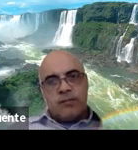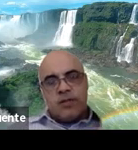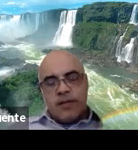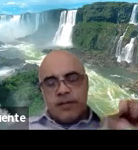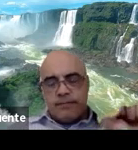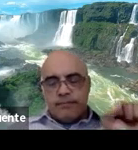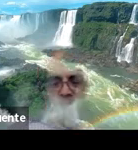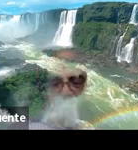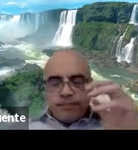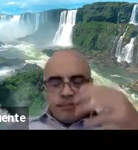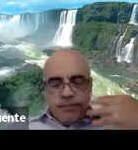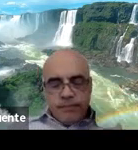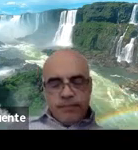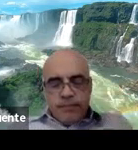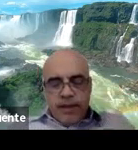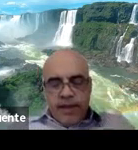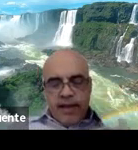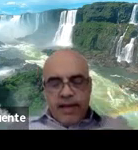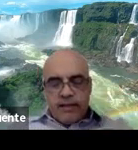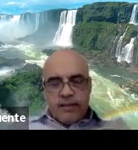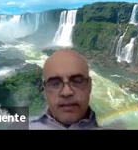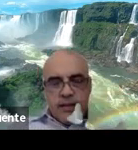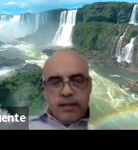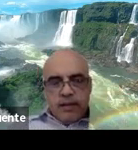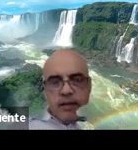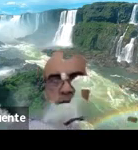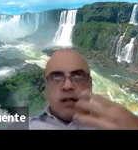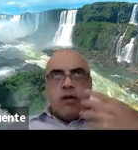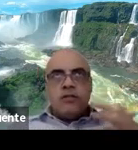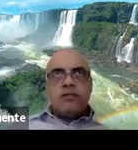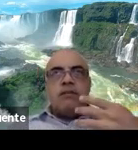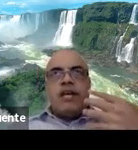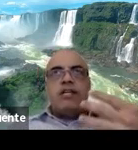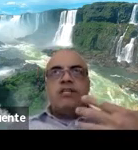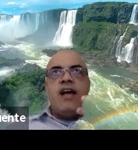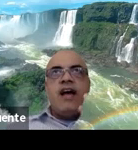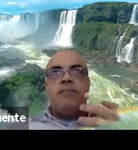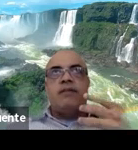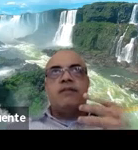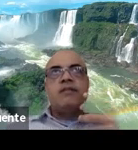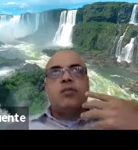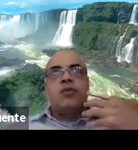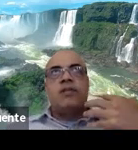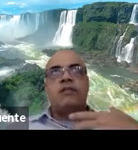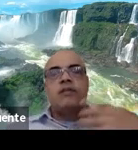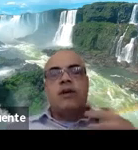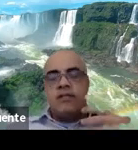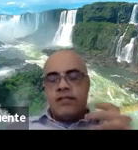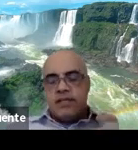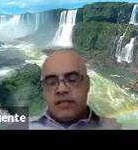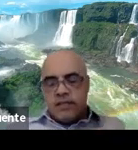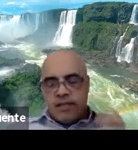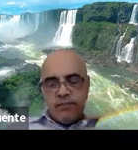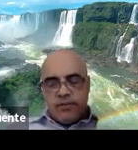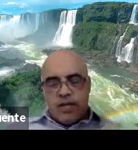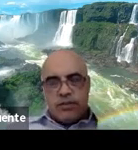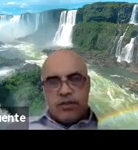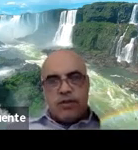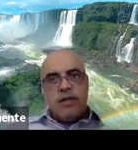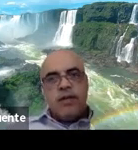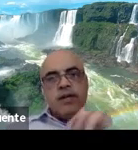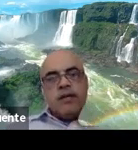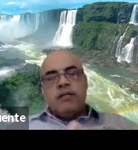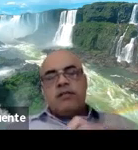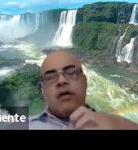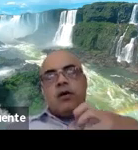doll experiment. And the closest imitation happens when the adult is the same